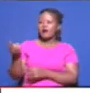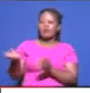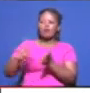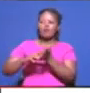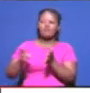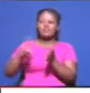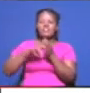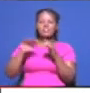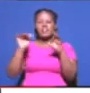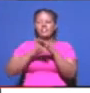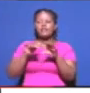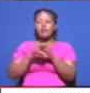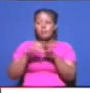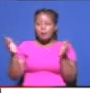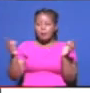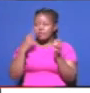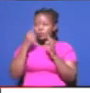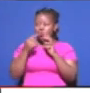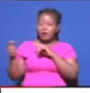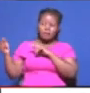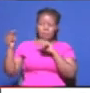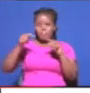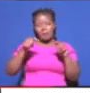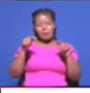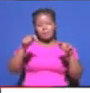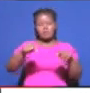UDA who are actually coming in this polling station, this is